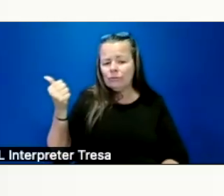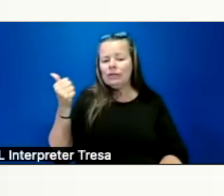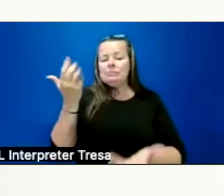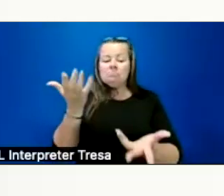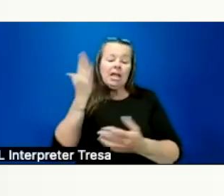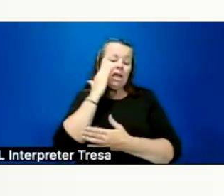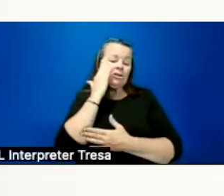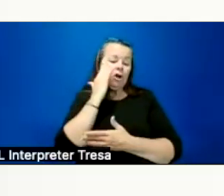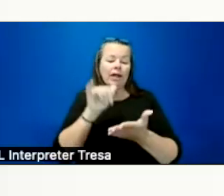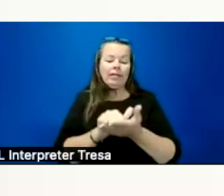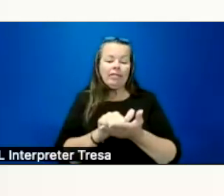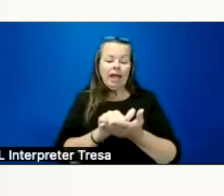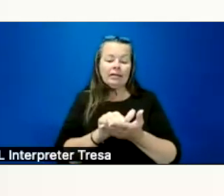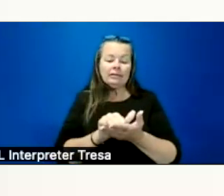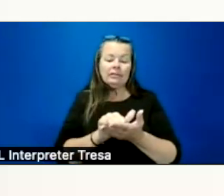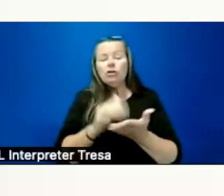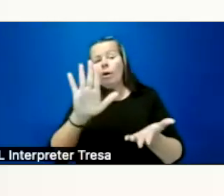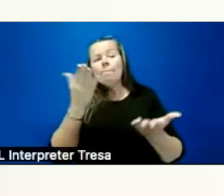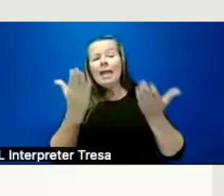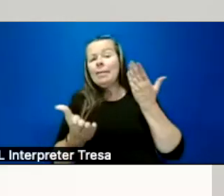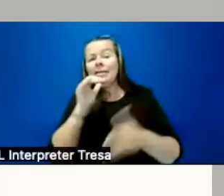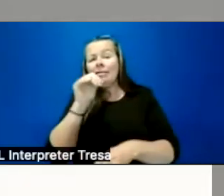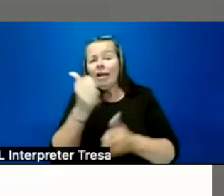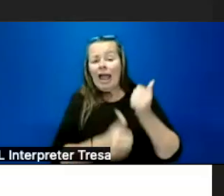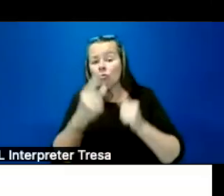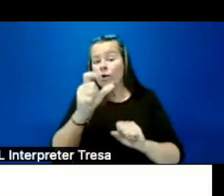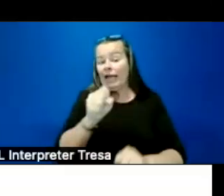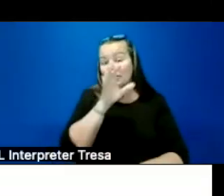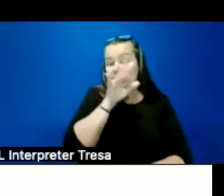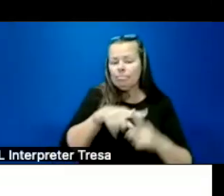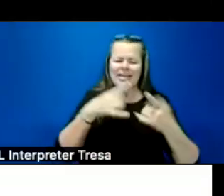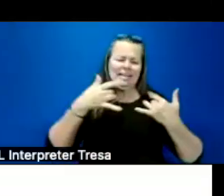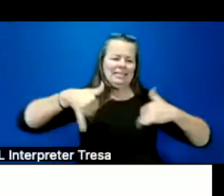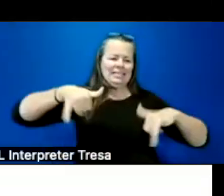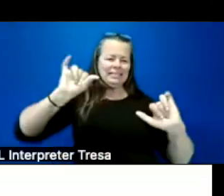not everyone can speak, but they can still communicate with you.